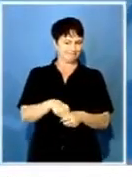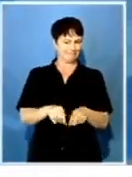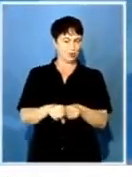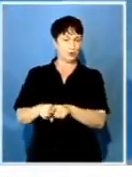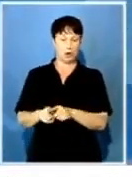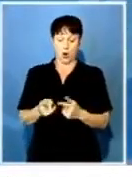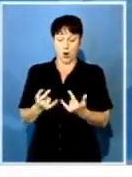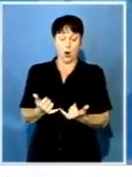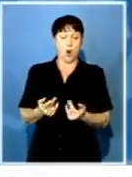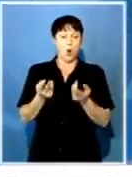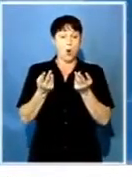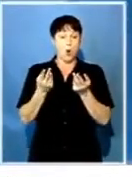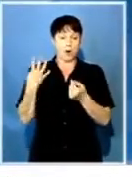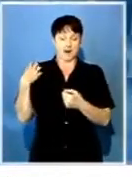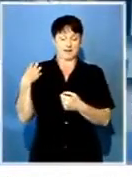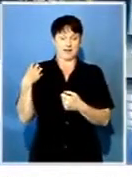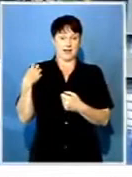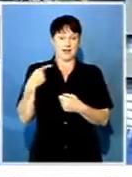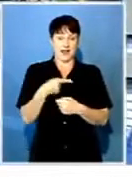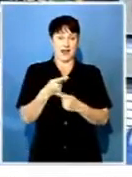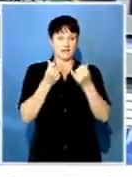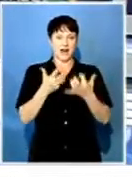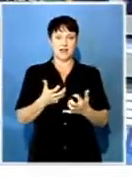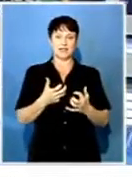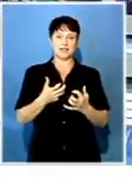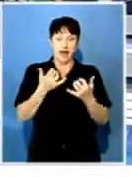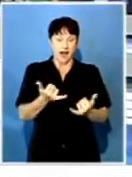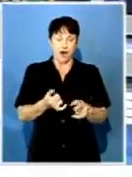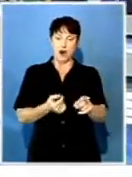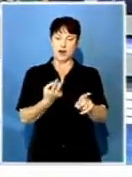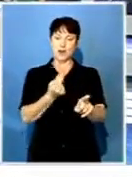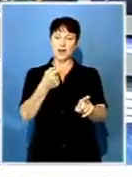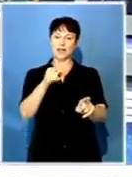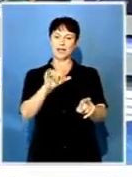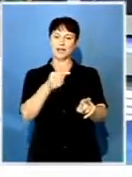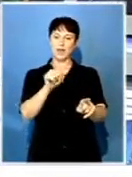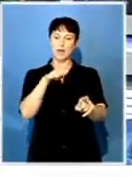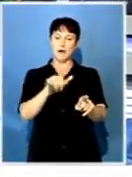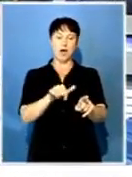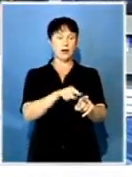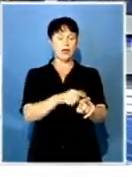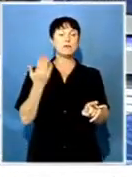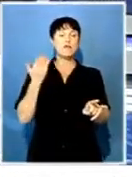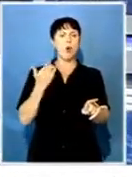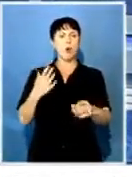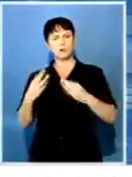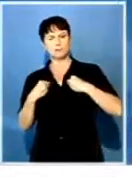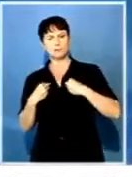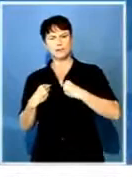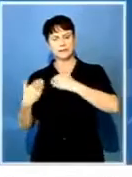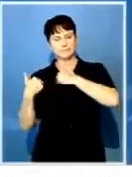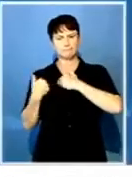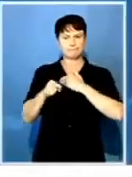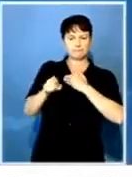minister was head of the SOEs, or politically responsible for the SOEs previously, and